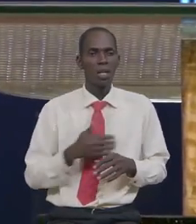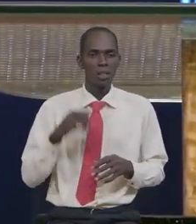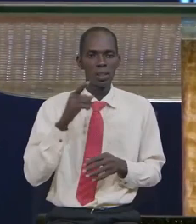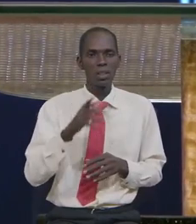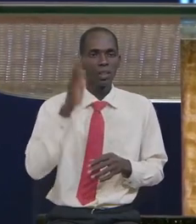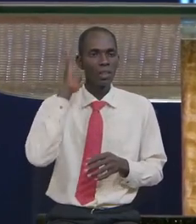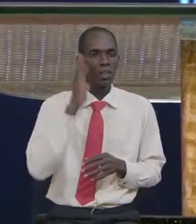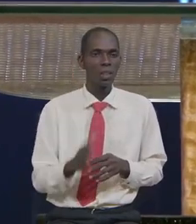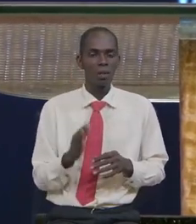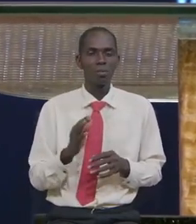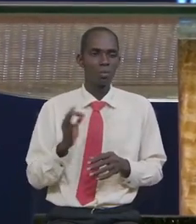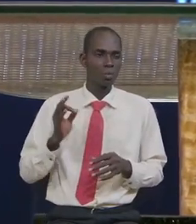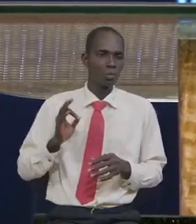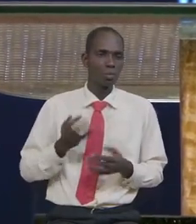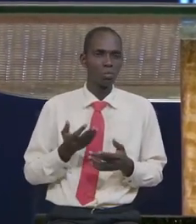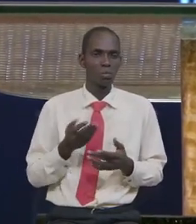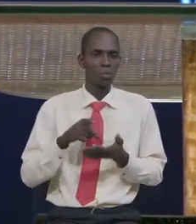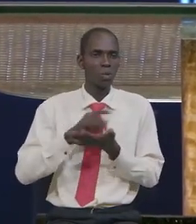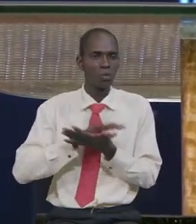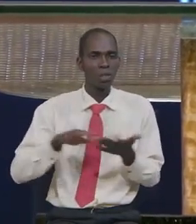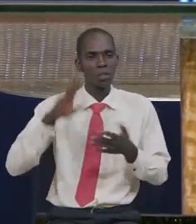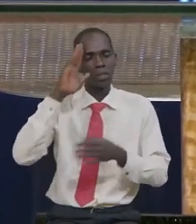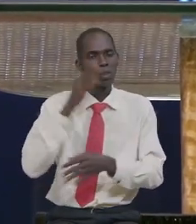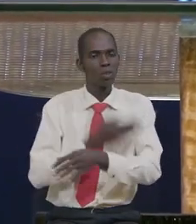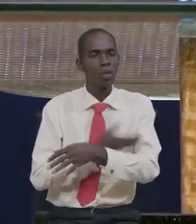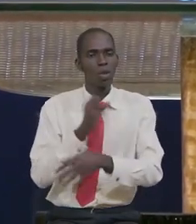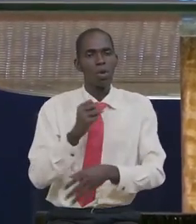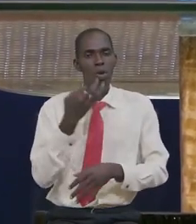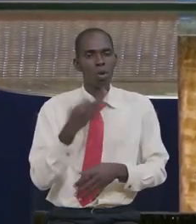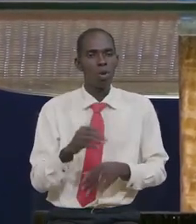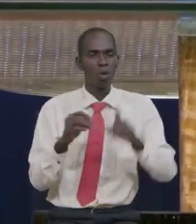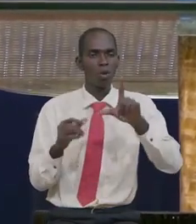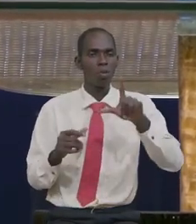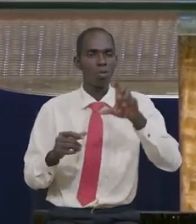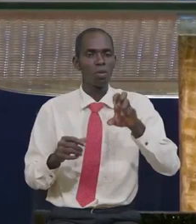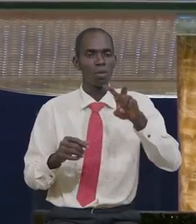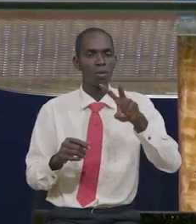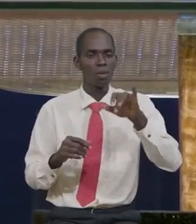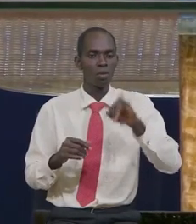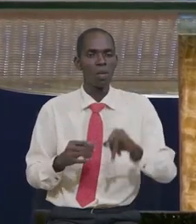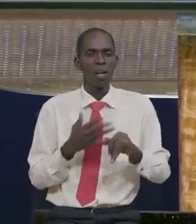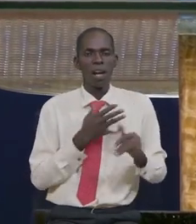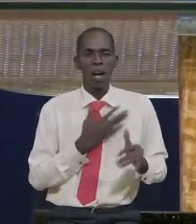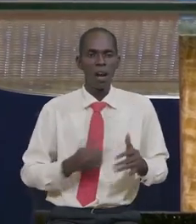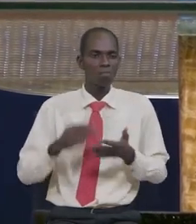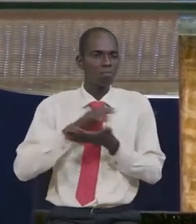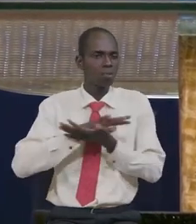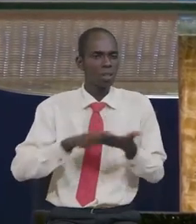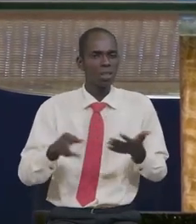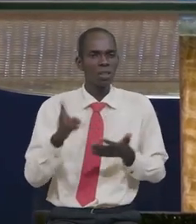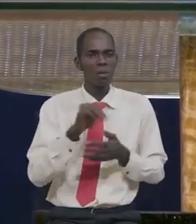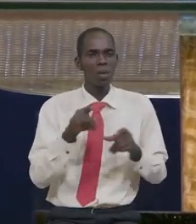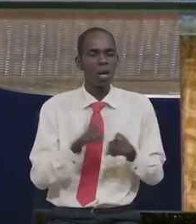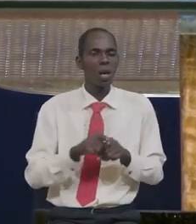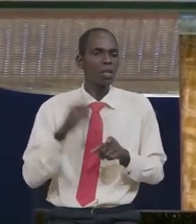shall purify the sons of Levi and purge them as gold and silver,